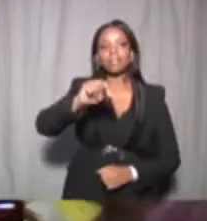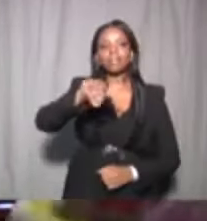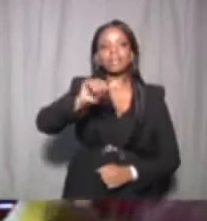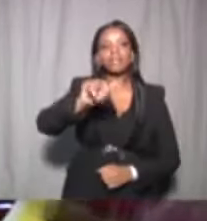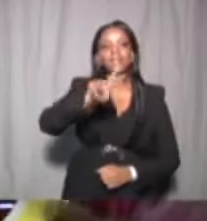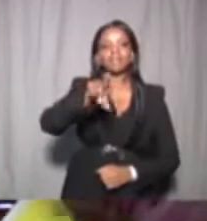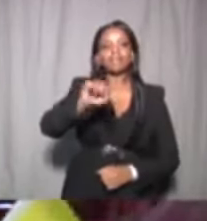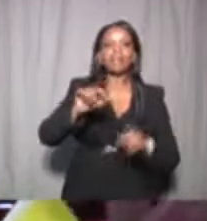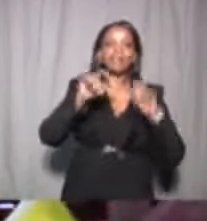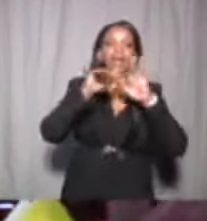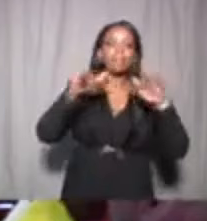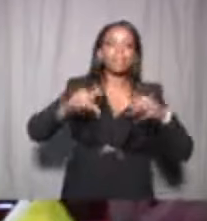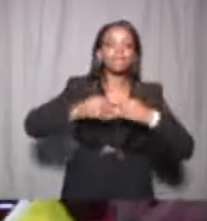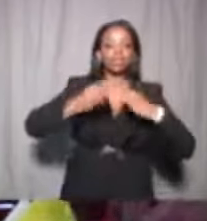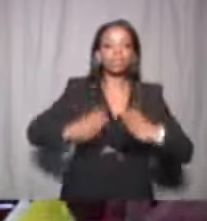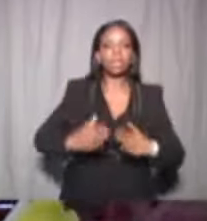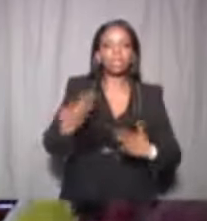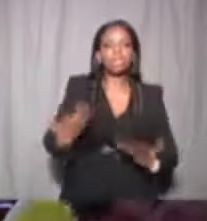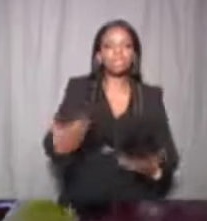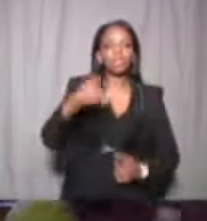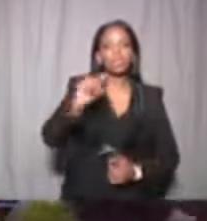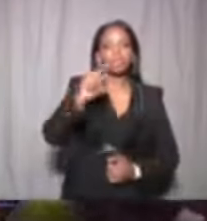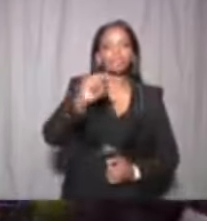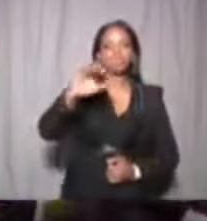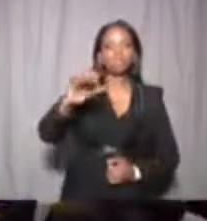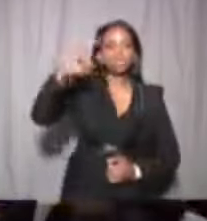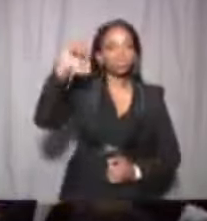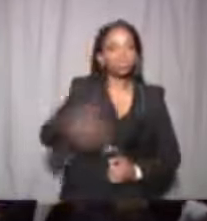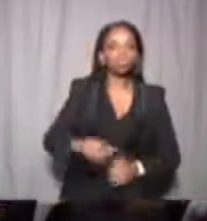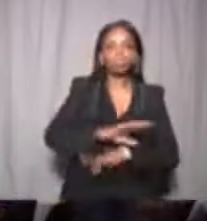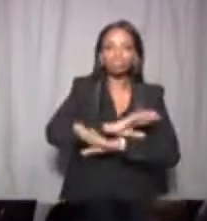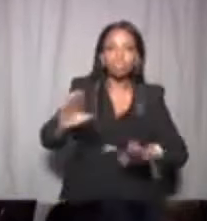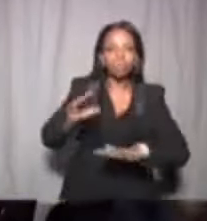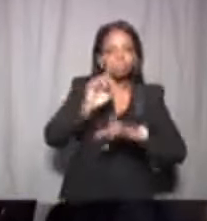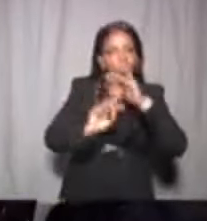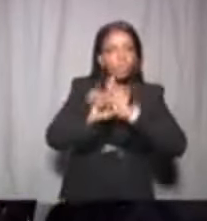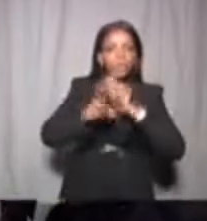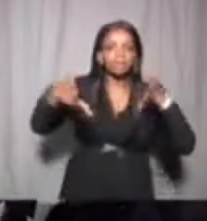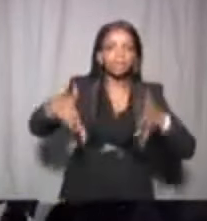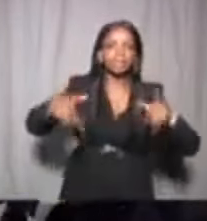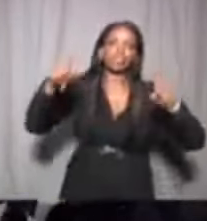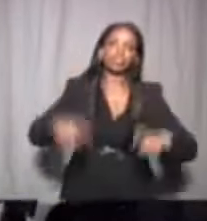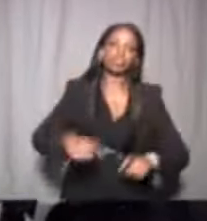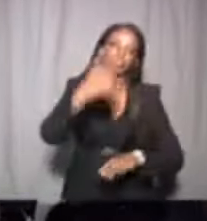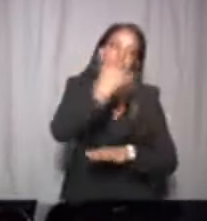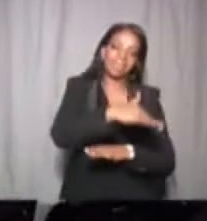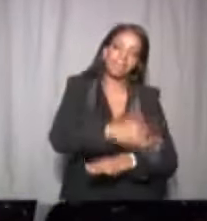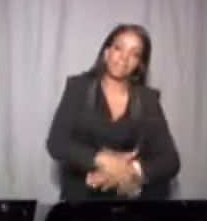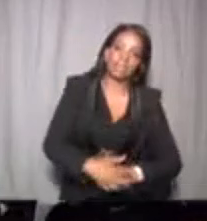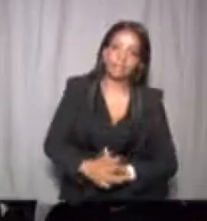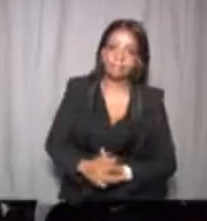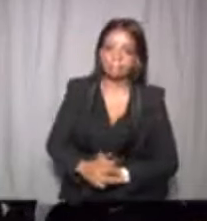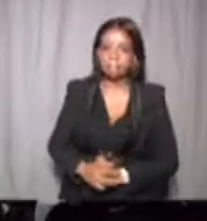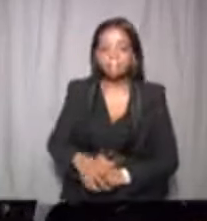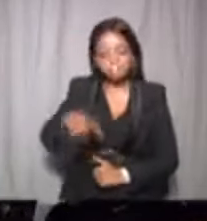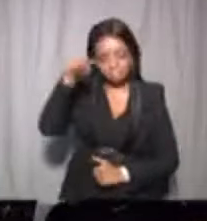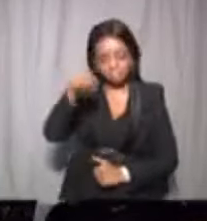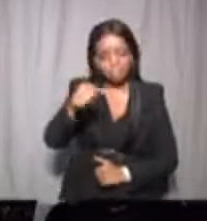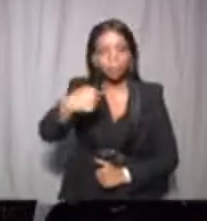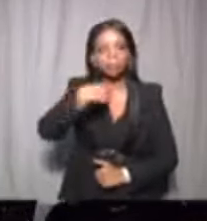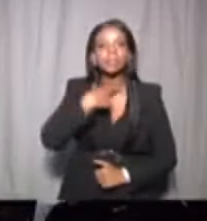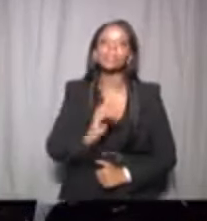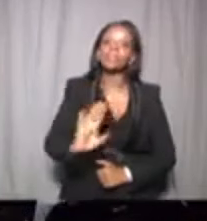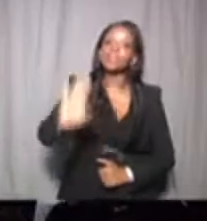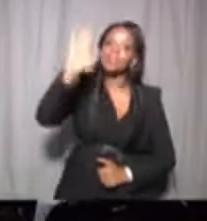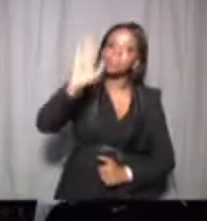seated outside, who are not supposed to be entered this house or this building. That is the point of order,